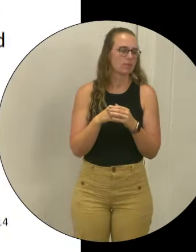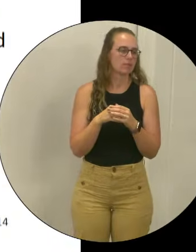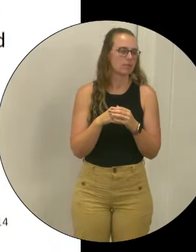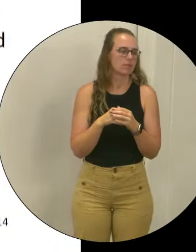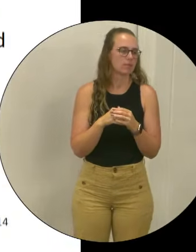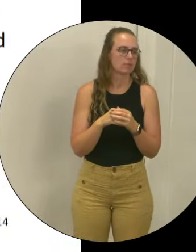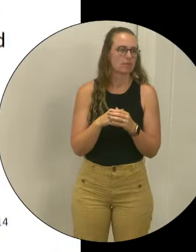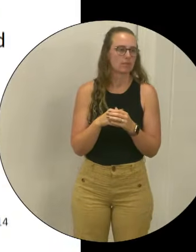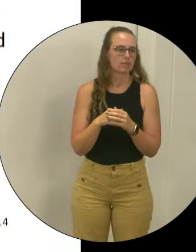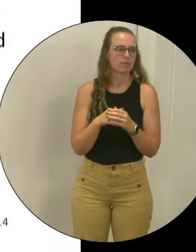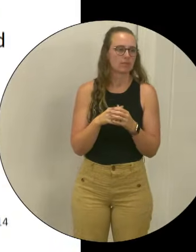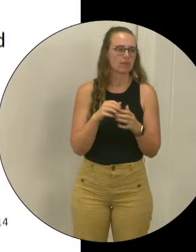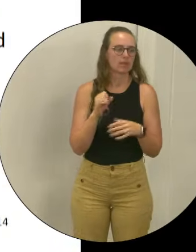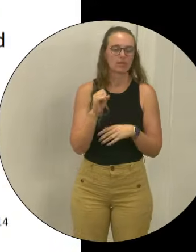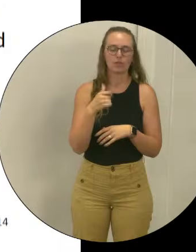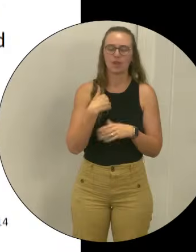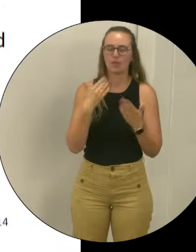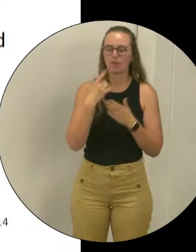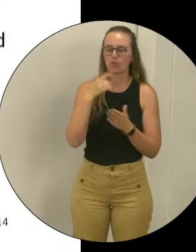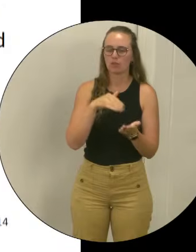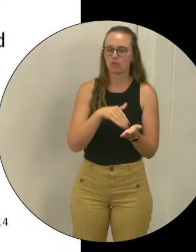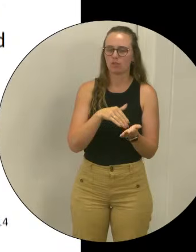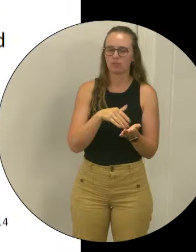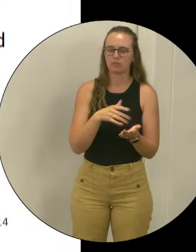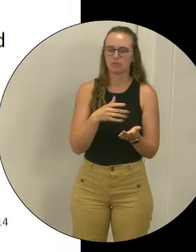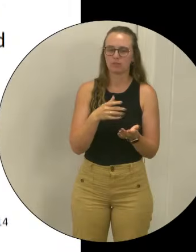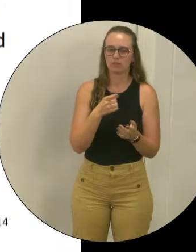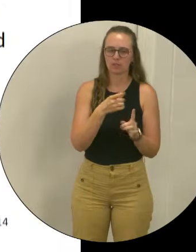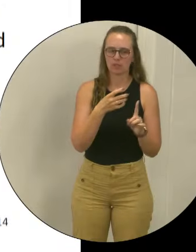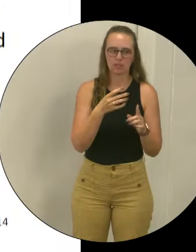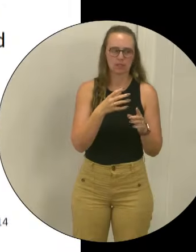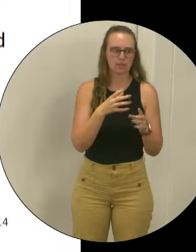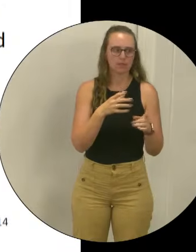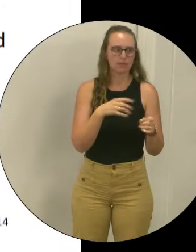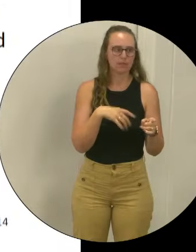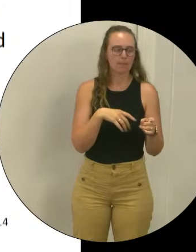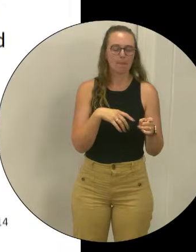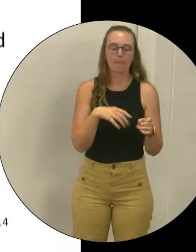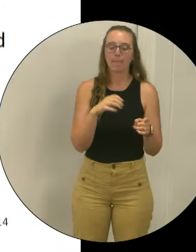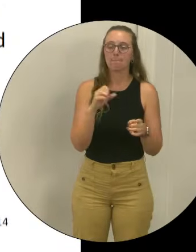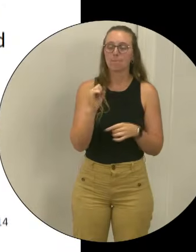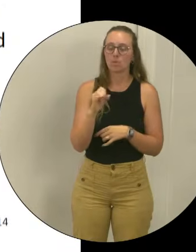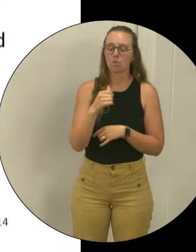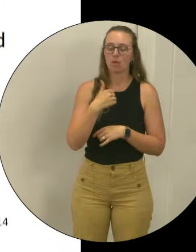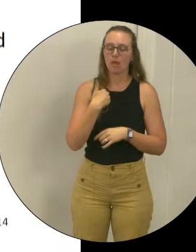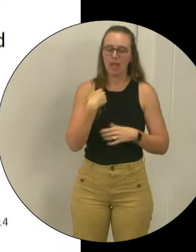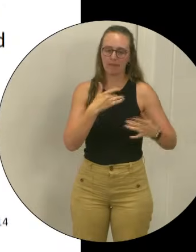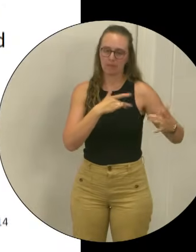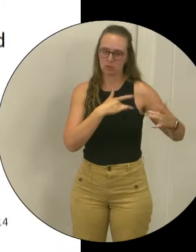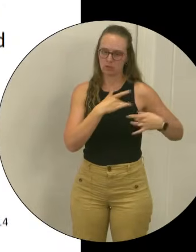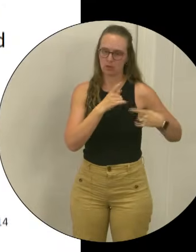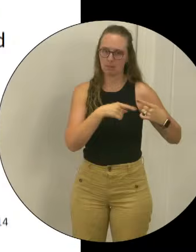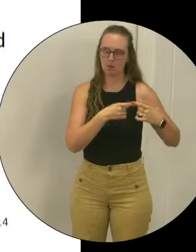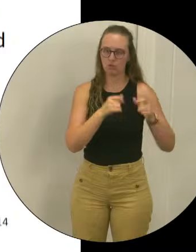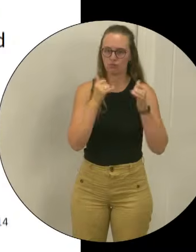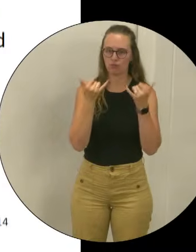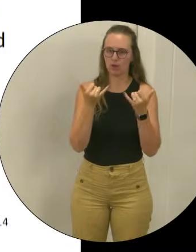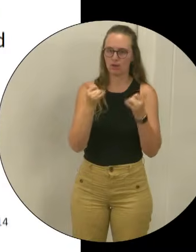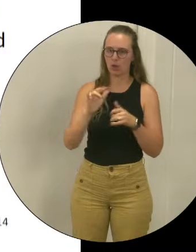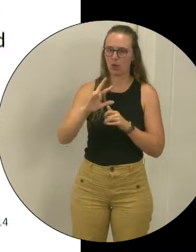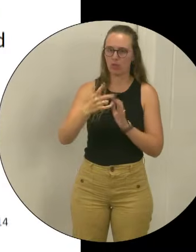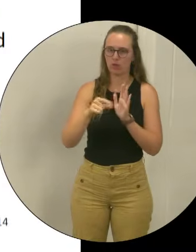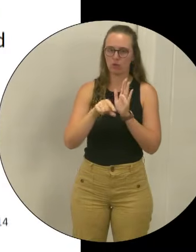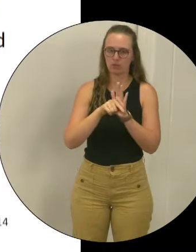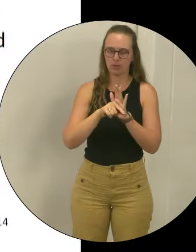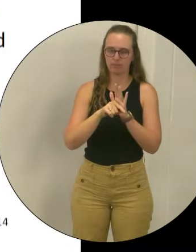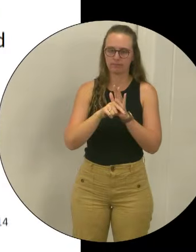That's okay. Kirsten Sear for the record. Dr. Keating will fill in where needed. So there is a concern about the current 3rd grade retention